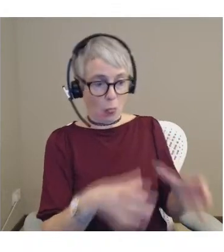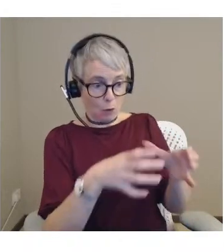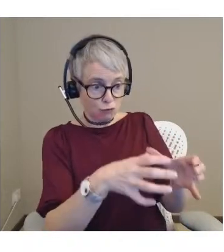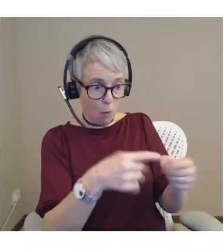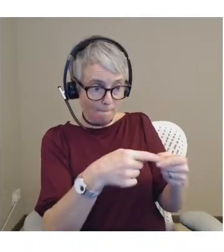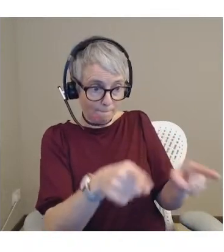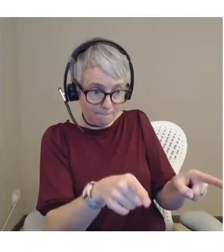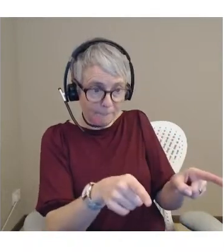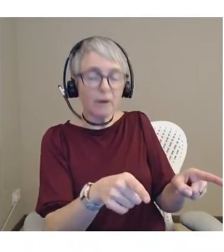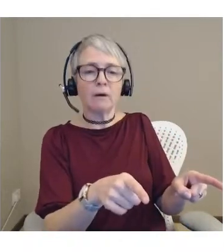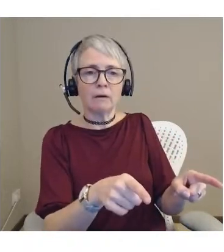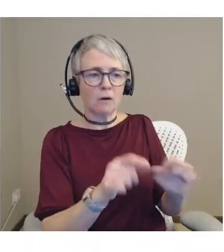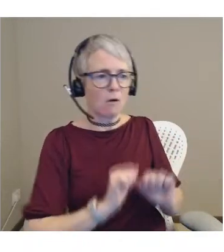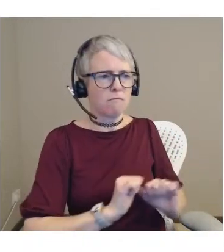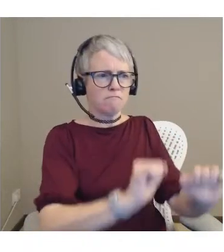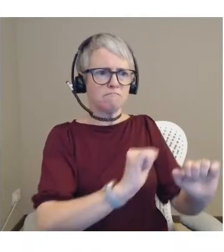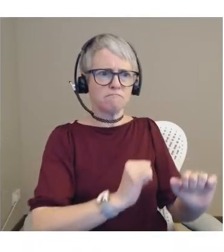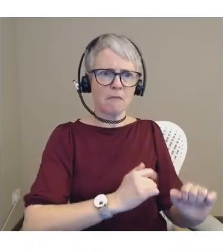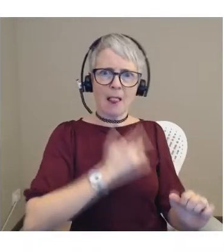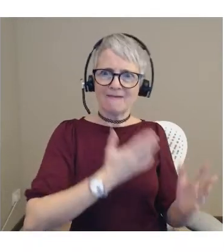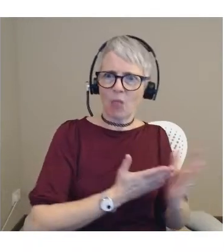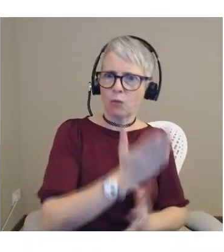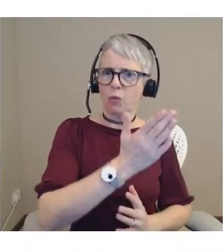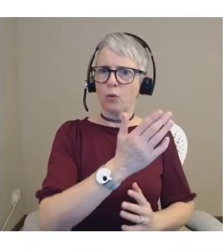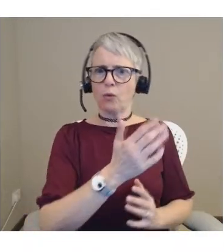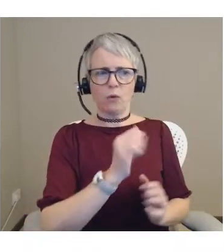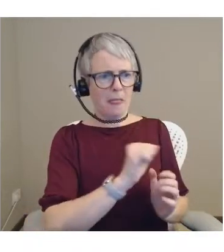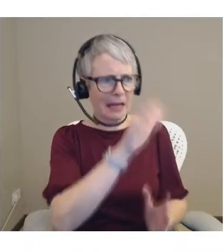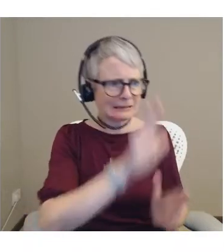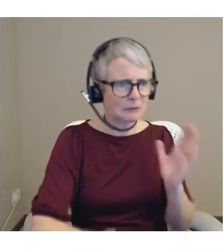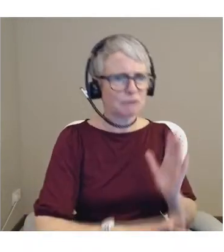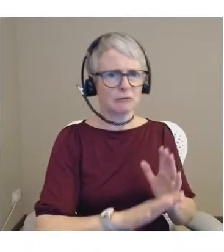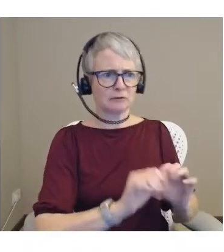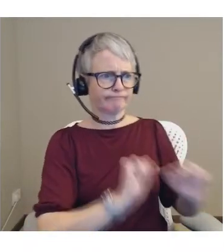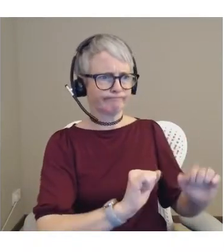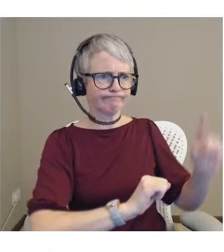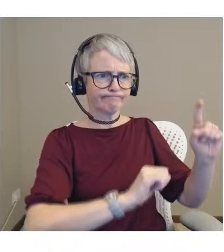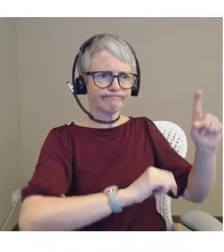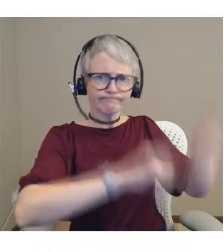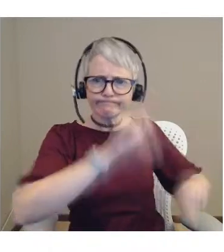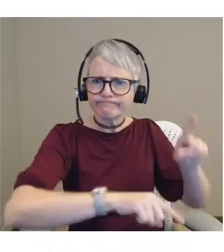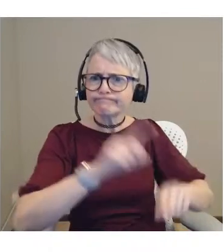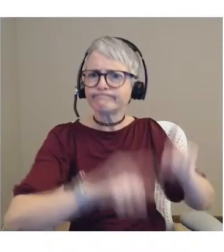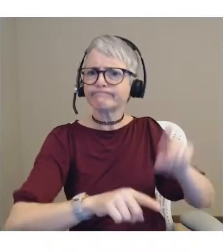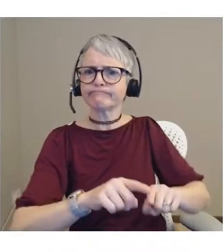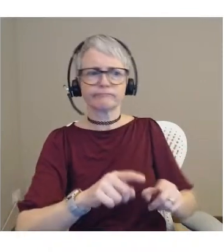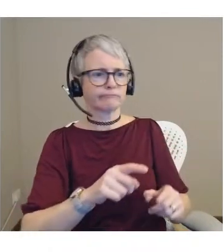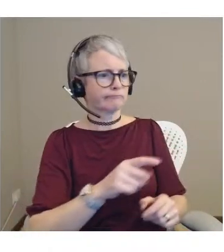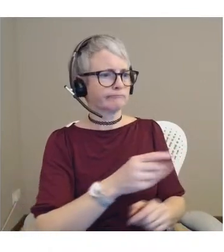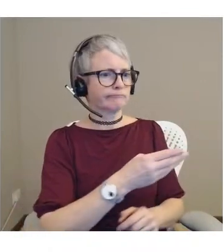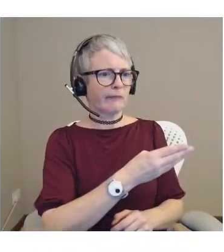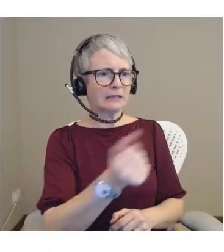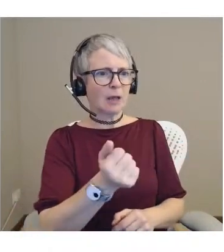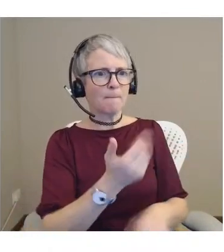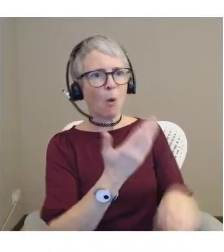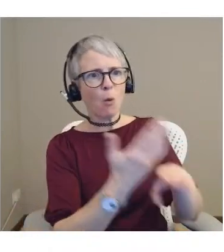experience, including people who had a variety of sort of experience across, working directly with people with learning disabilities and also working